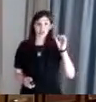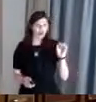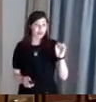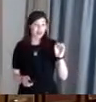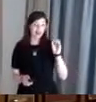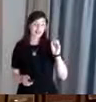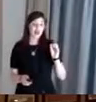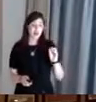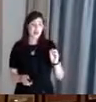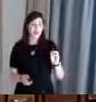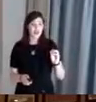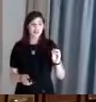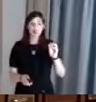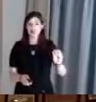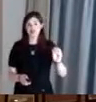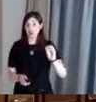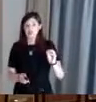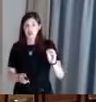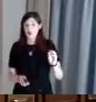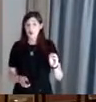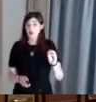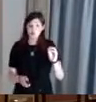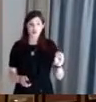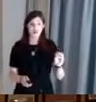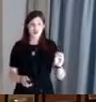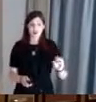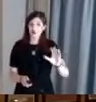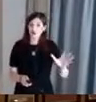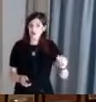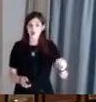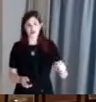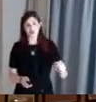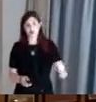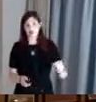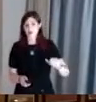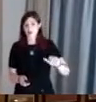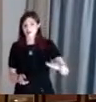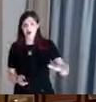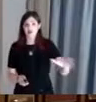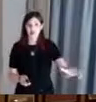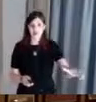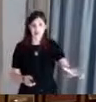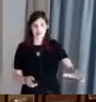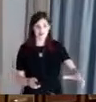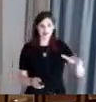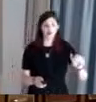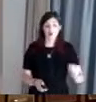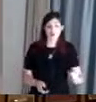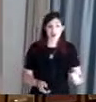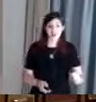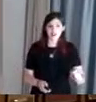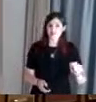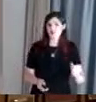just included in that web page, something that not a lot of people might notice. It only delays their computer in maybe 5 or 10 seconds.